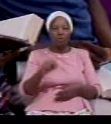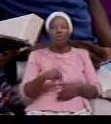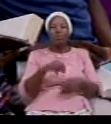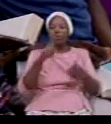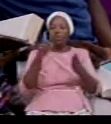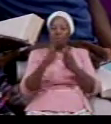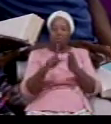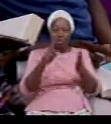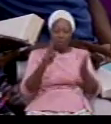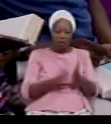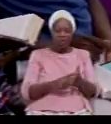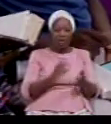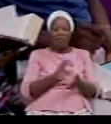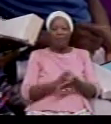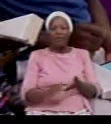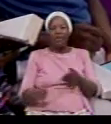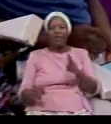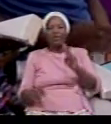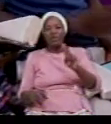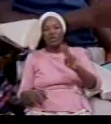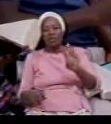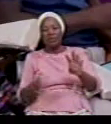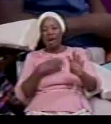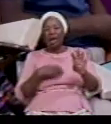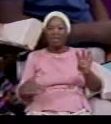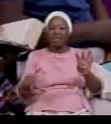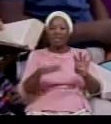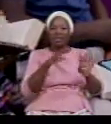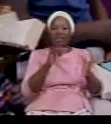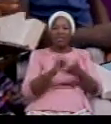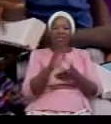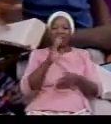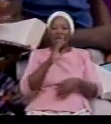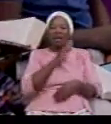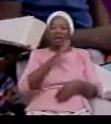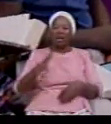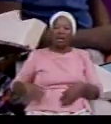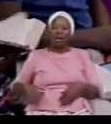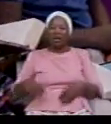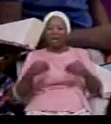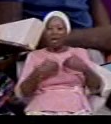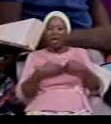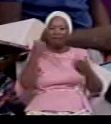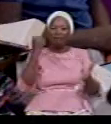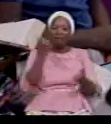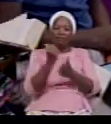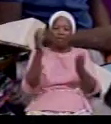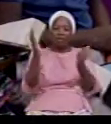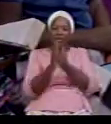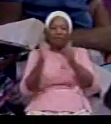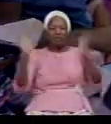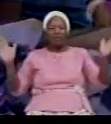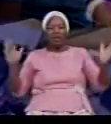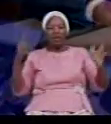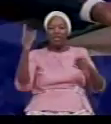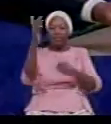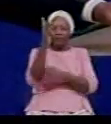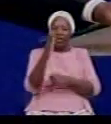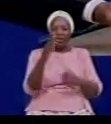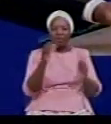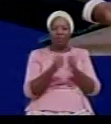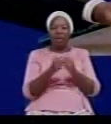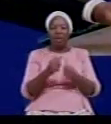says, and they that are Christ's have crucified the flesh with the affections and the laws.